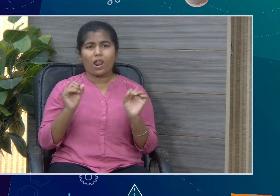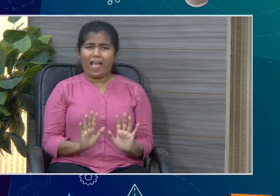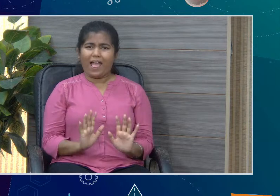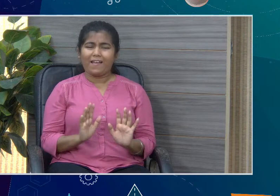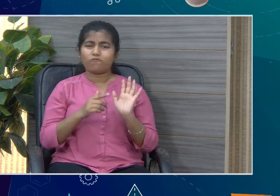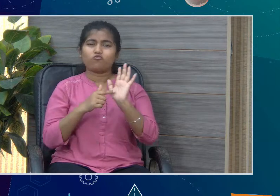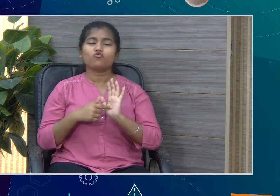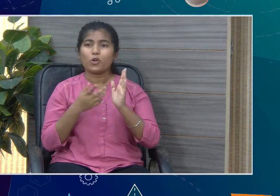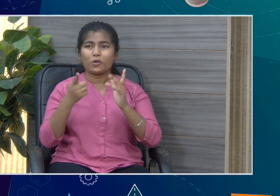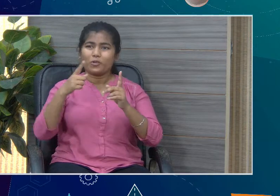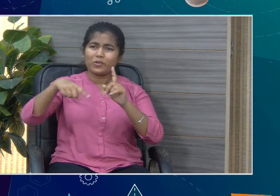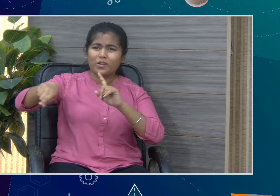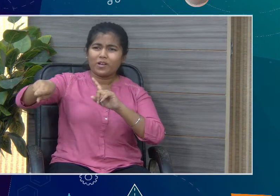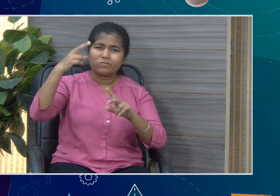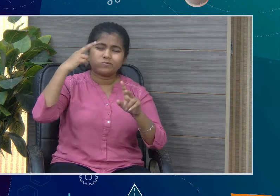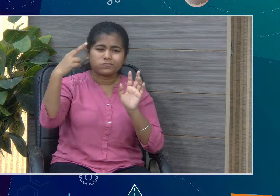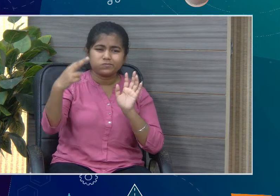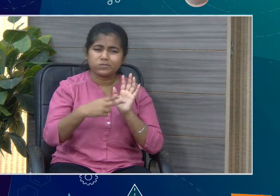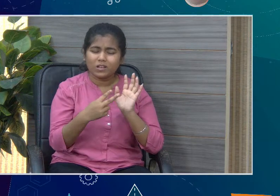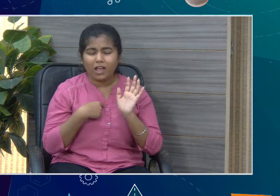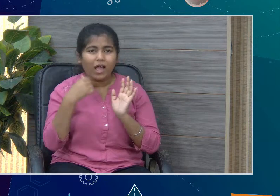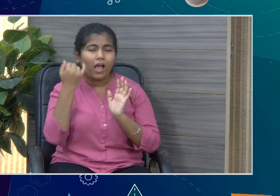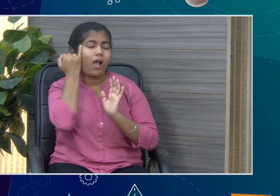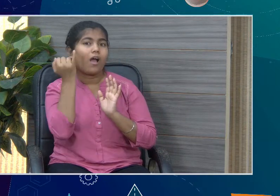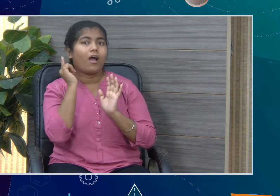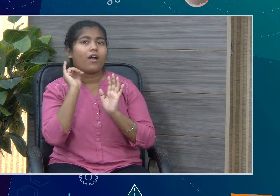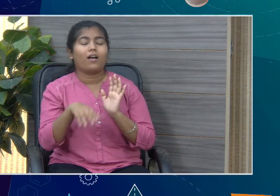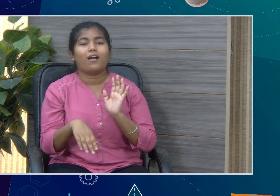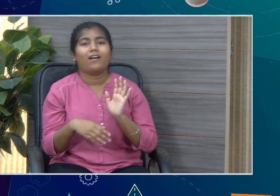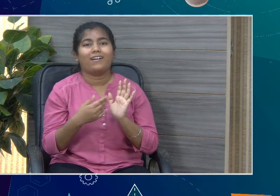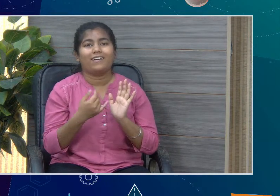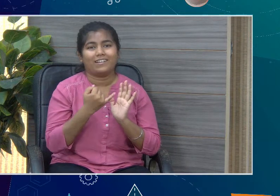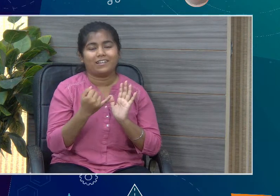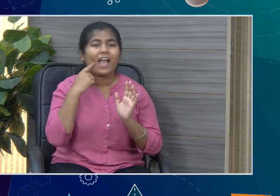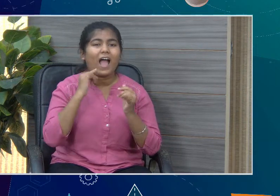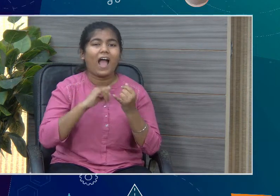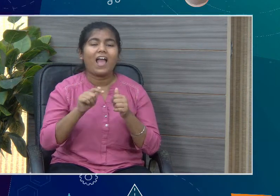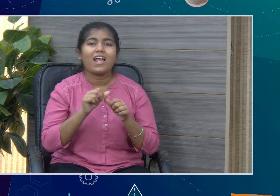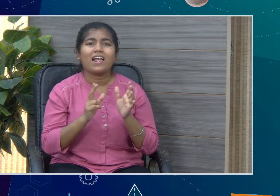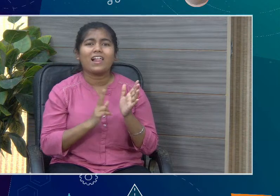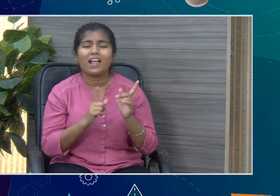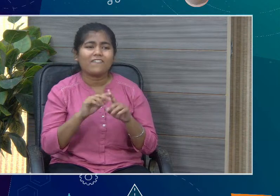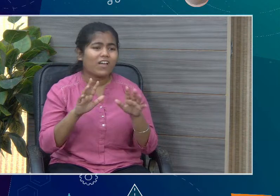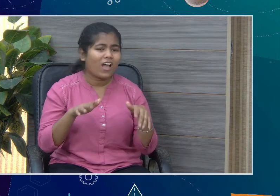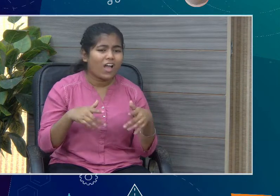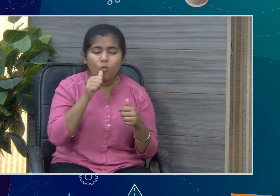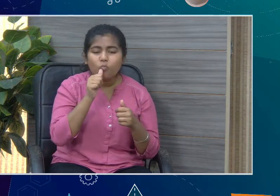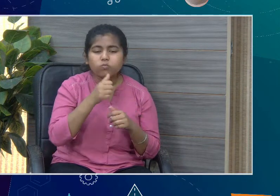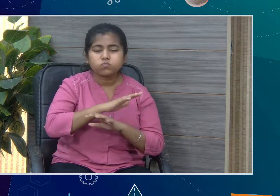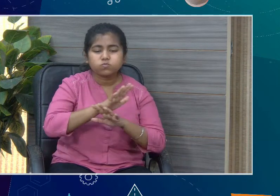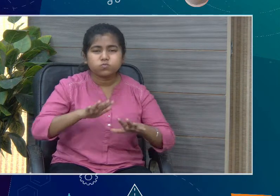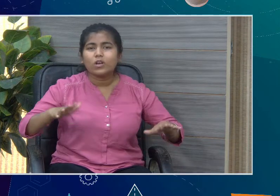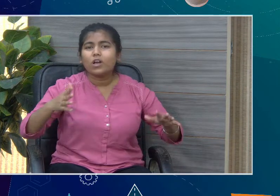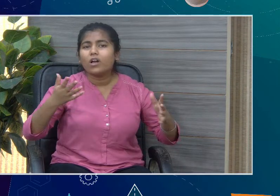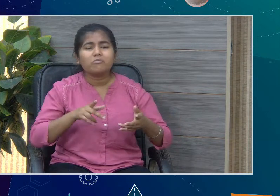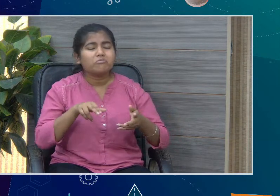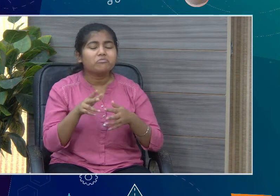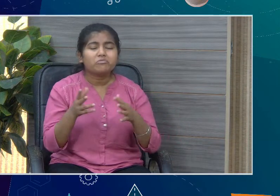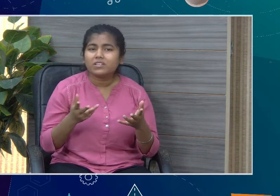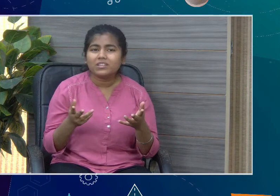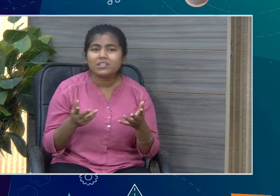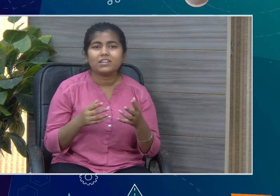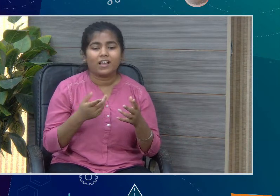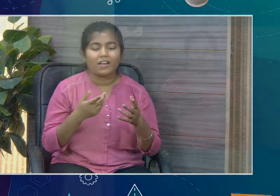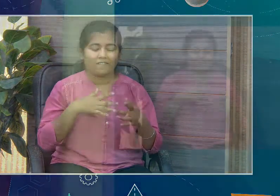students they can have a look at it. That what an island look like, what a sea is. They can even feel it.